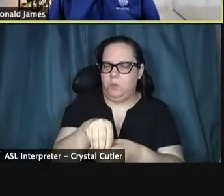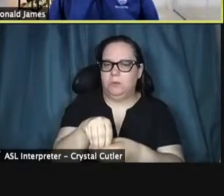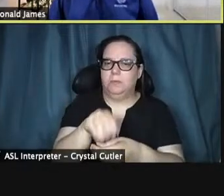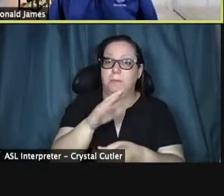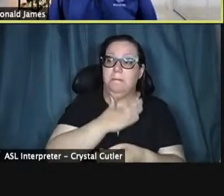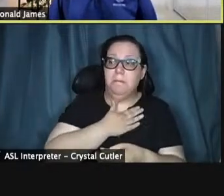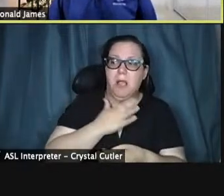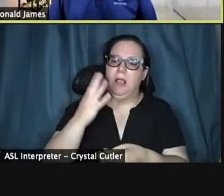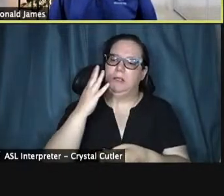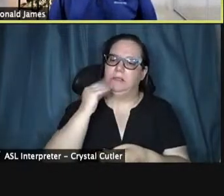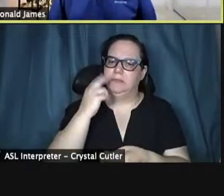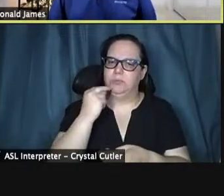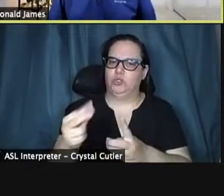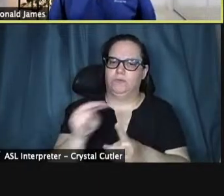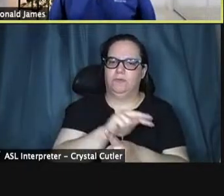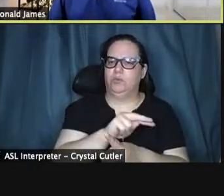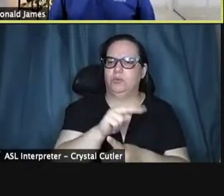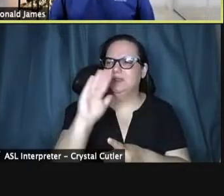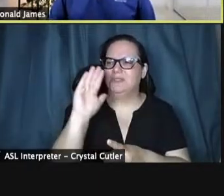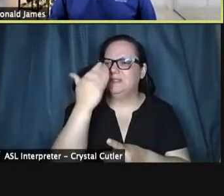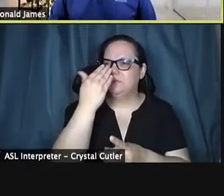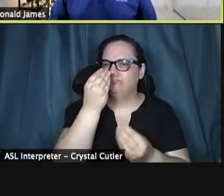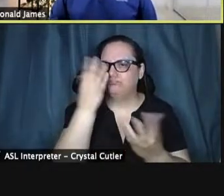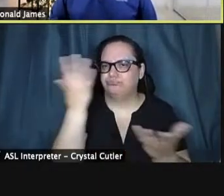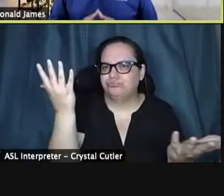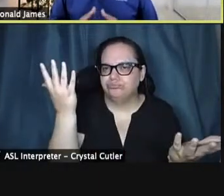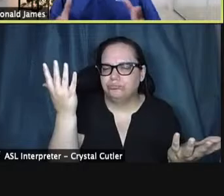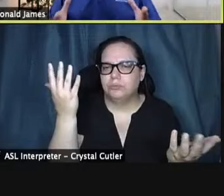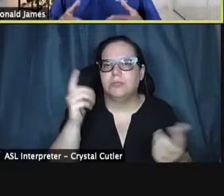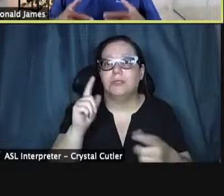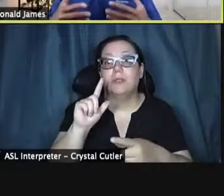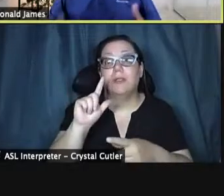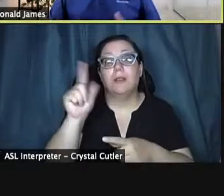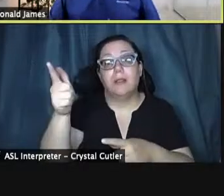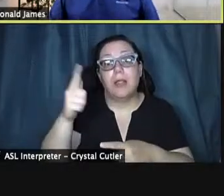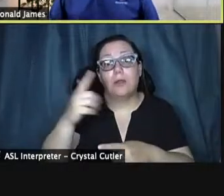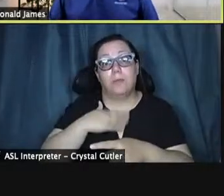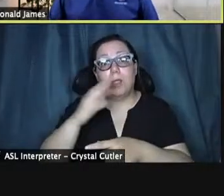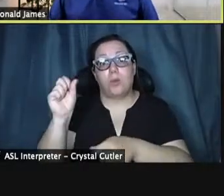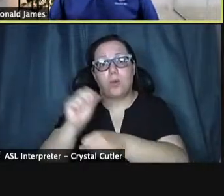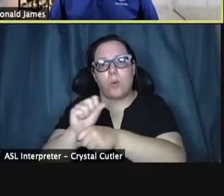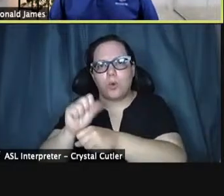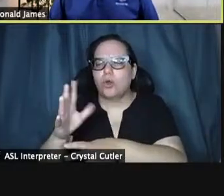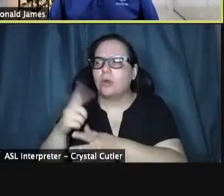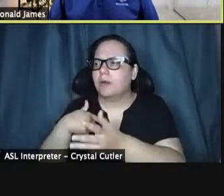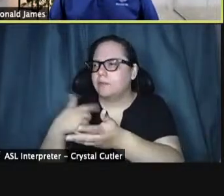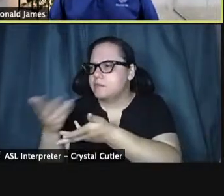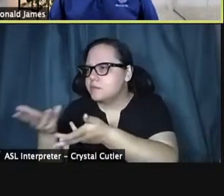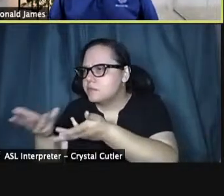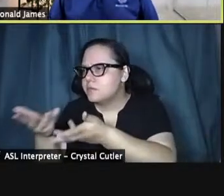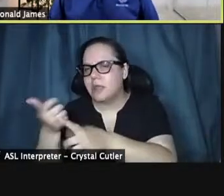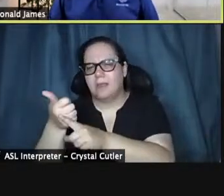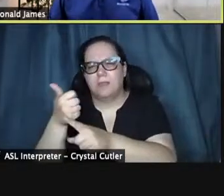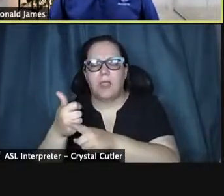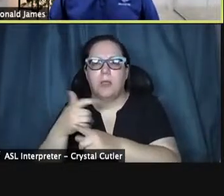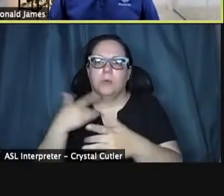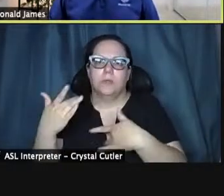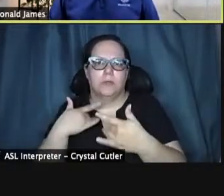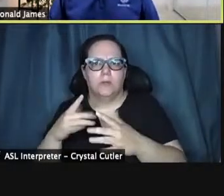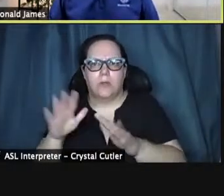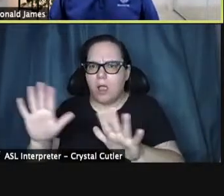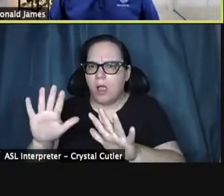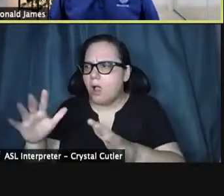matter. Later, I spoke to my colleague about this. They were eager to deluge me with their complaints about them and